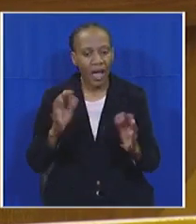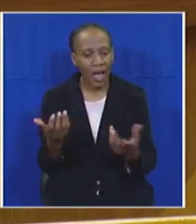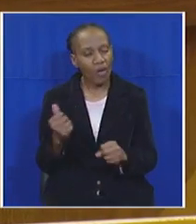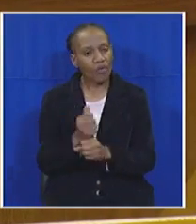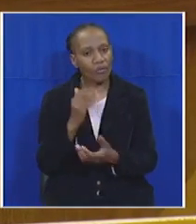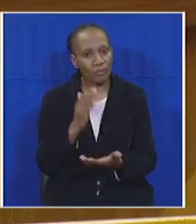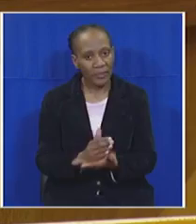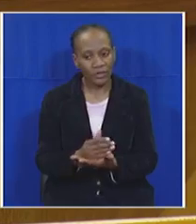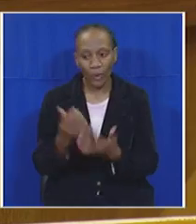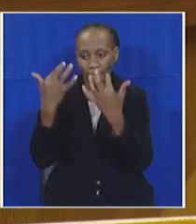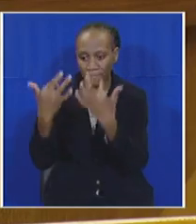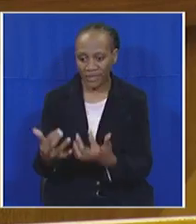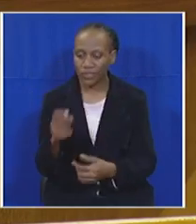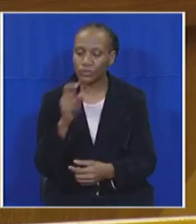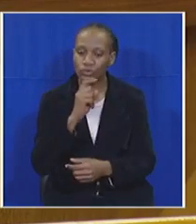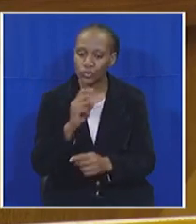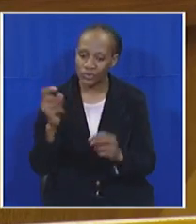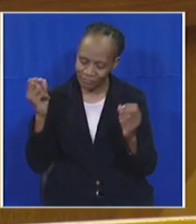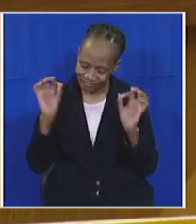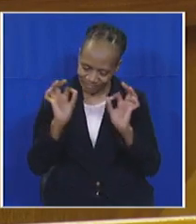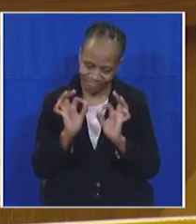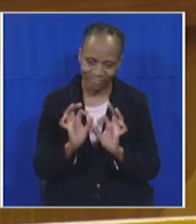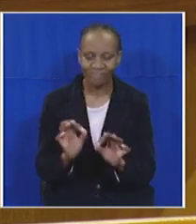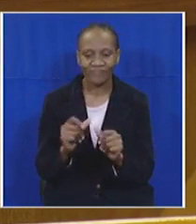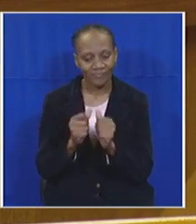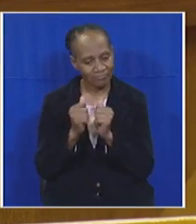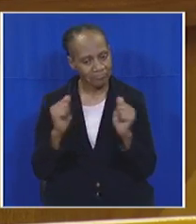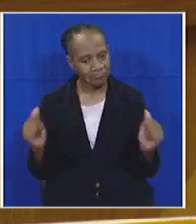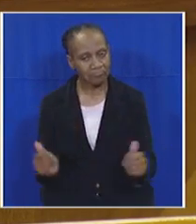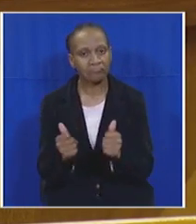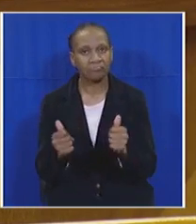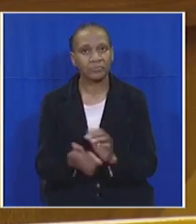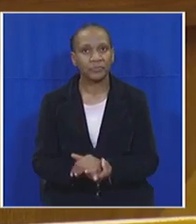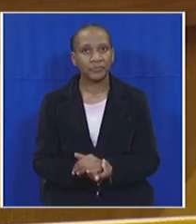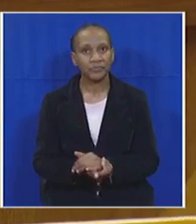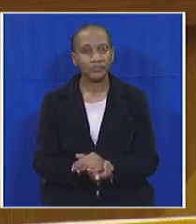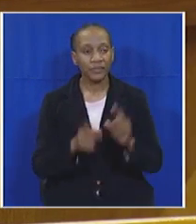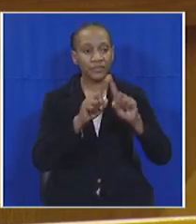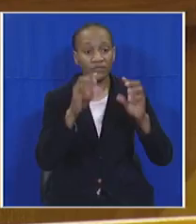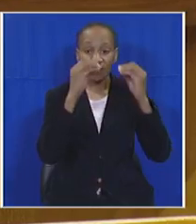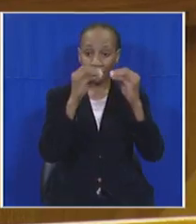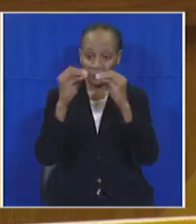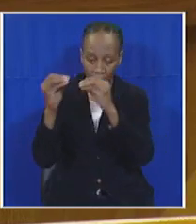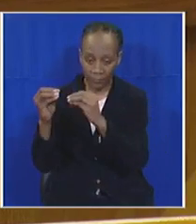these funds are utilized for their intended purposes.